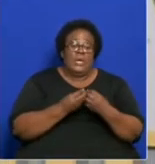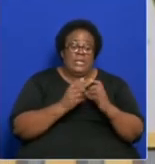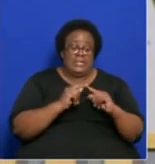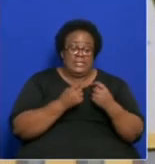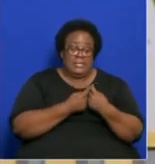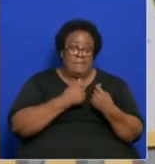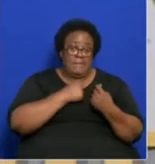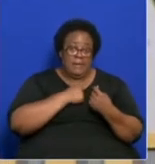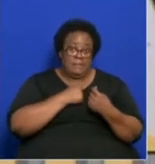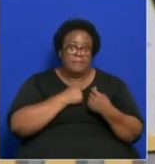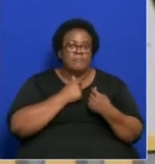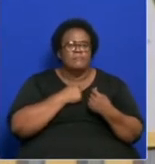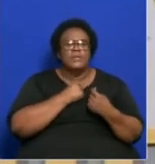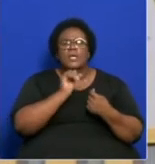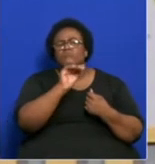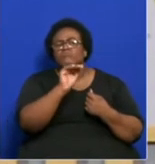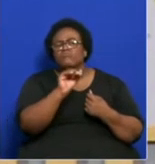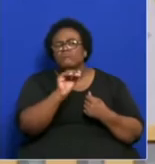and